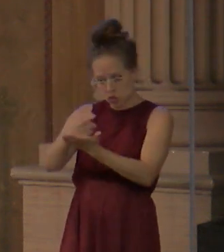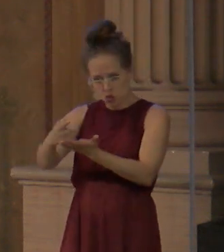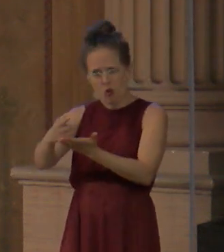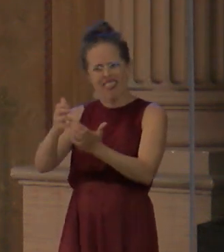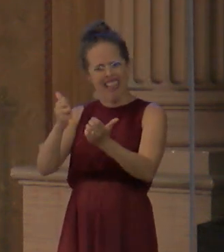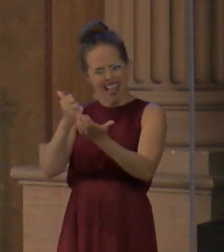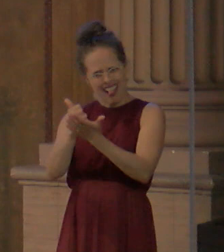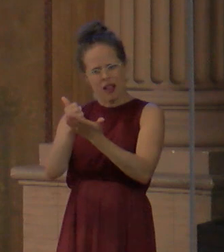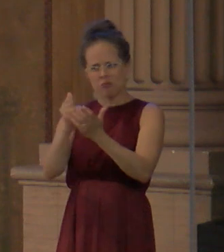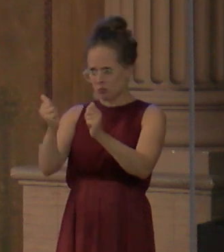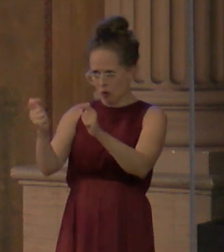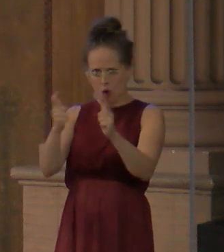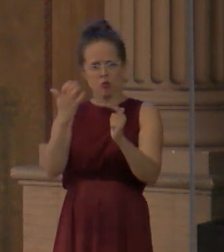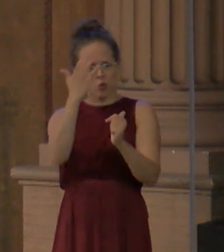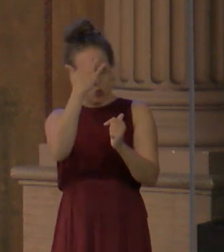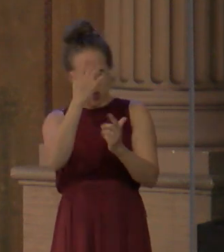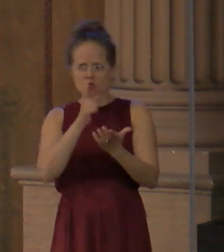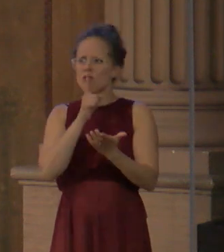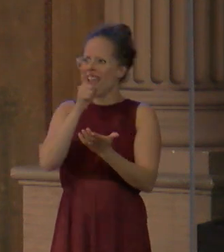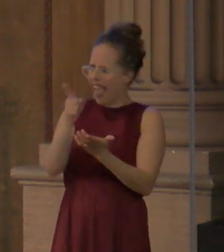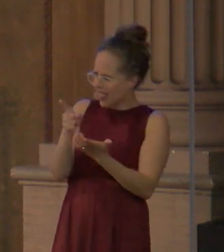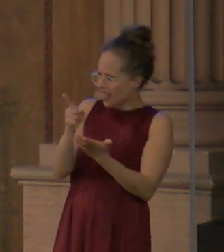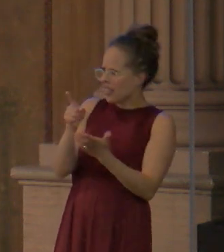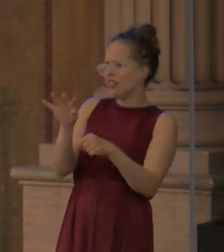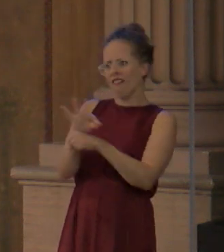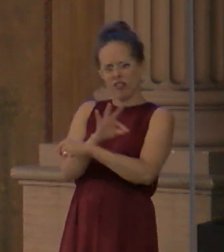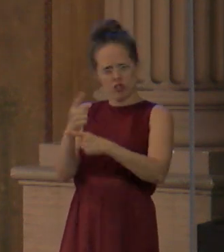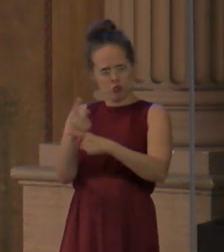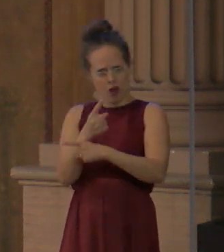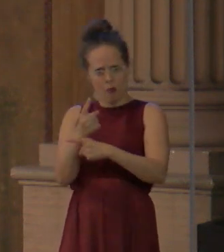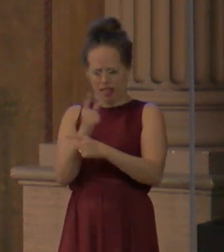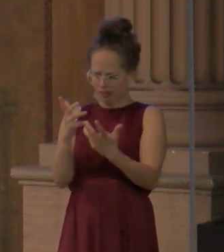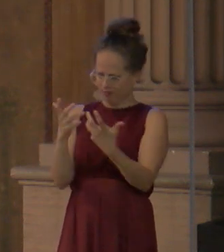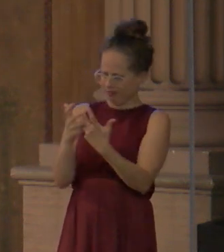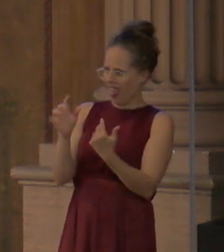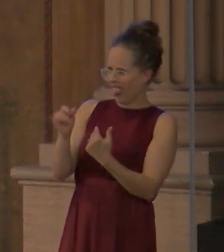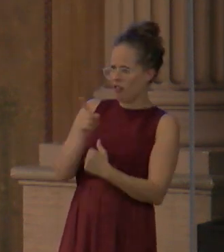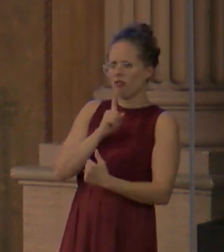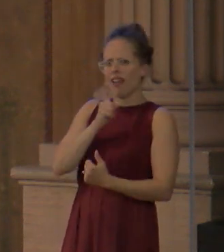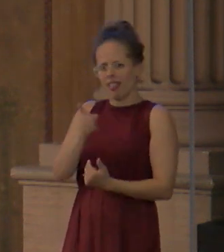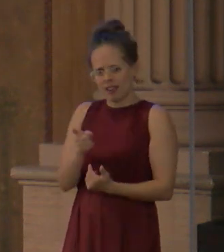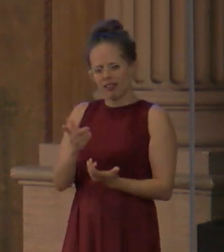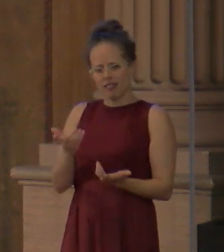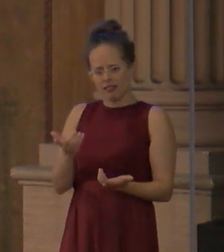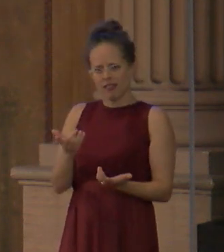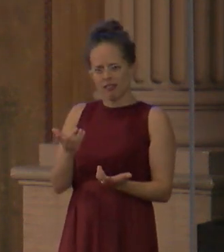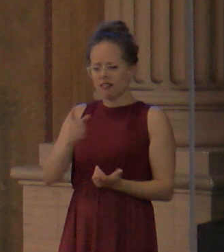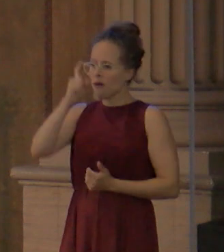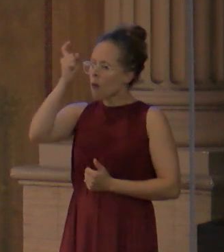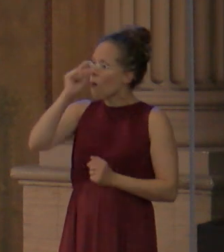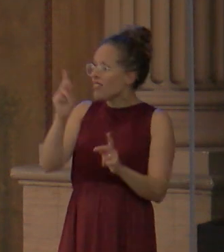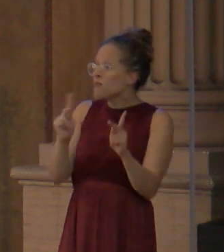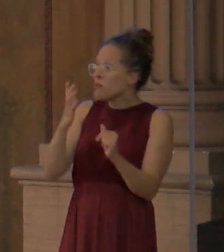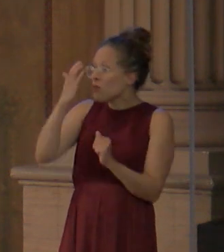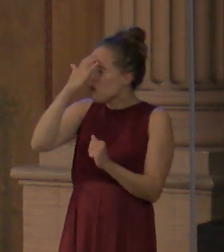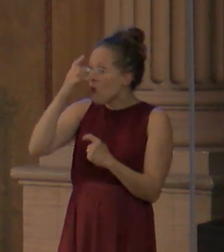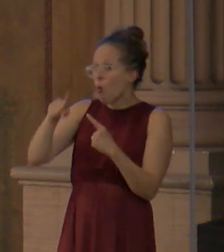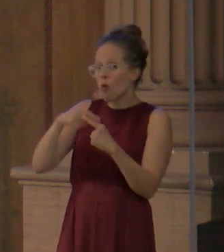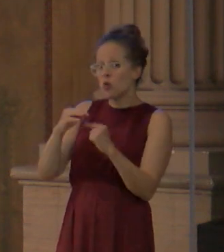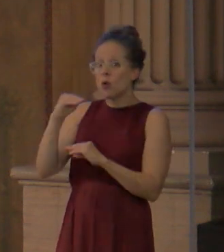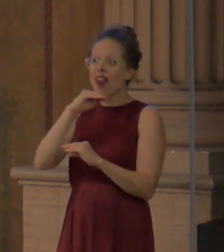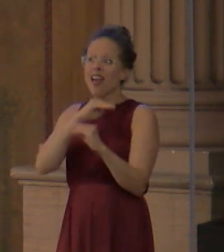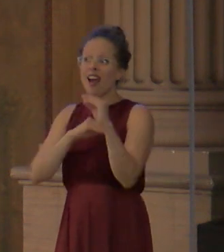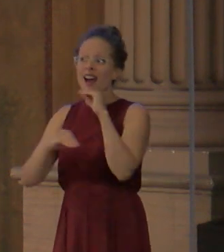so that they can best function within that reality, whatever that situation is. Like wise people know that lying, again,